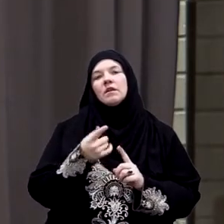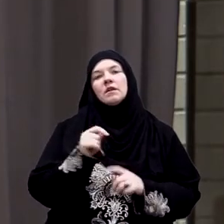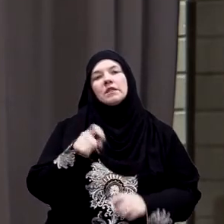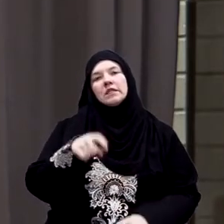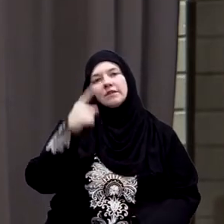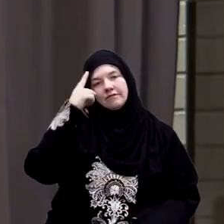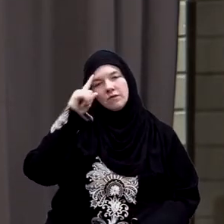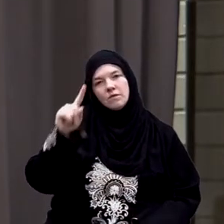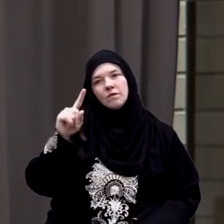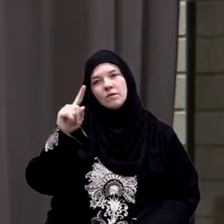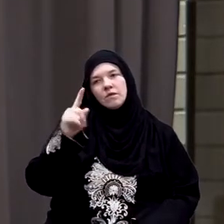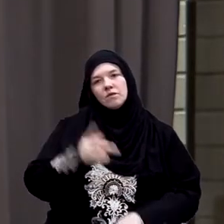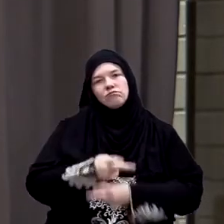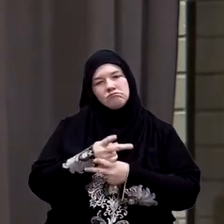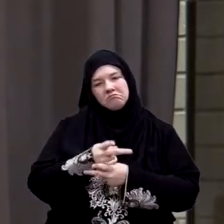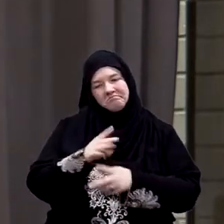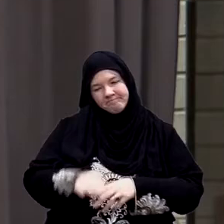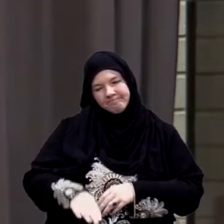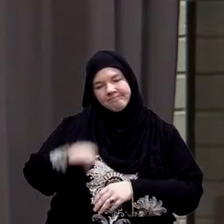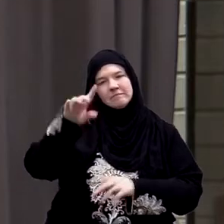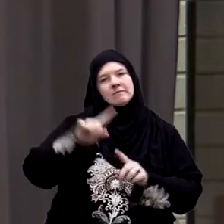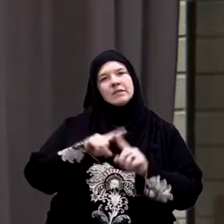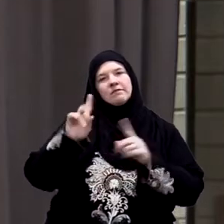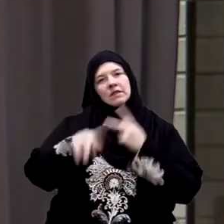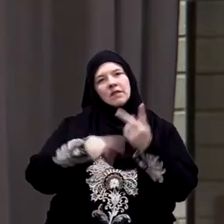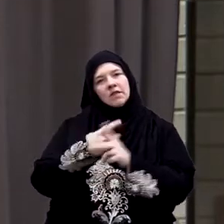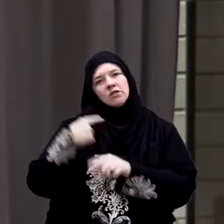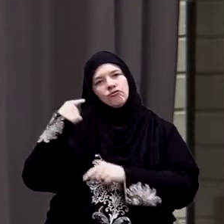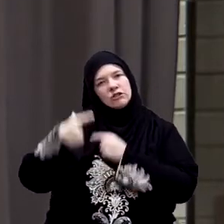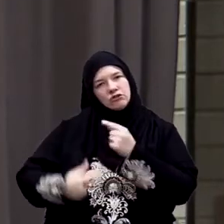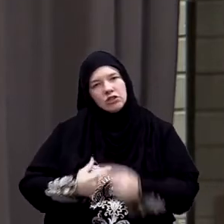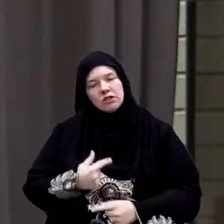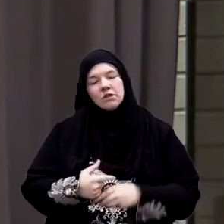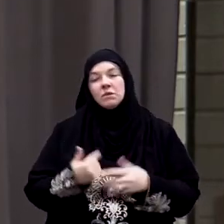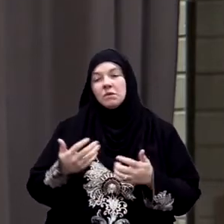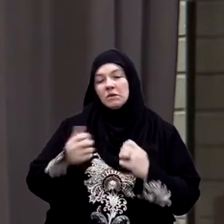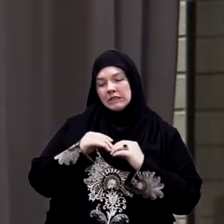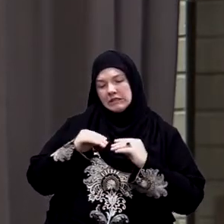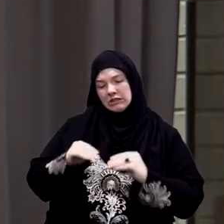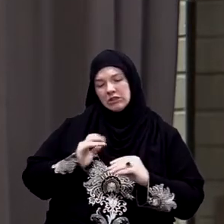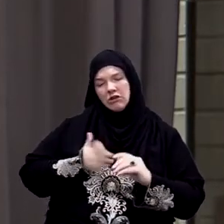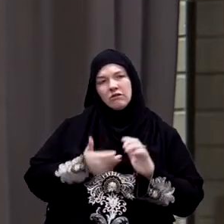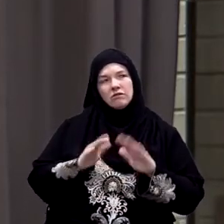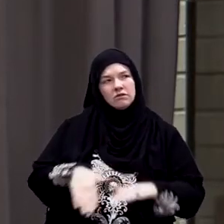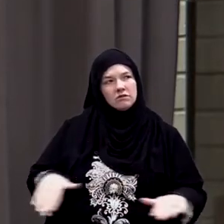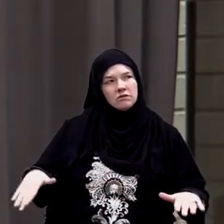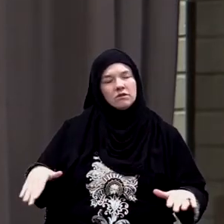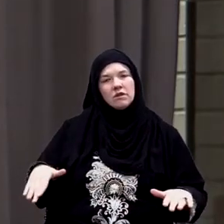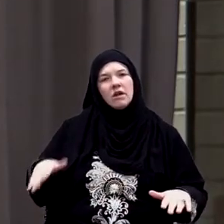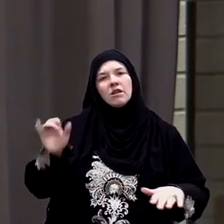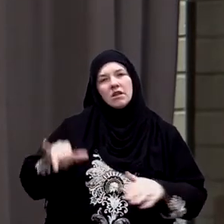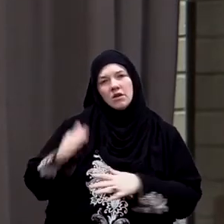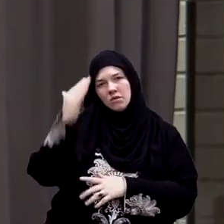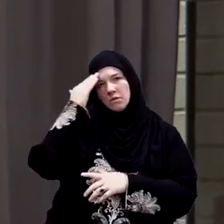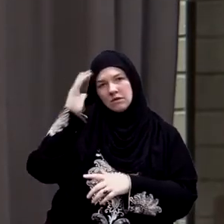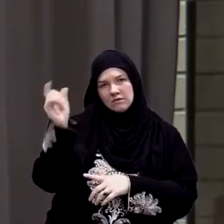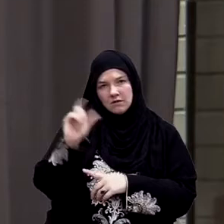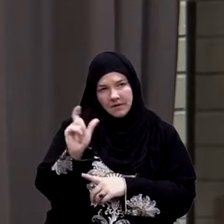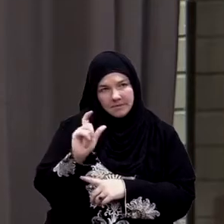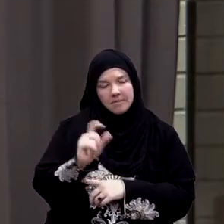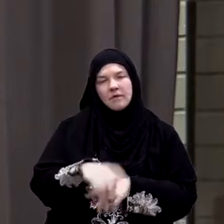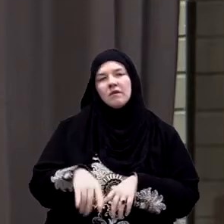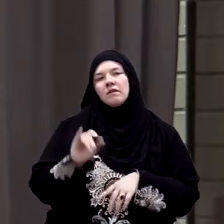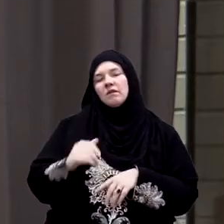need for raising a different generation, a generation that knows its deen,